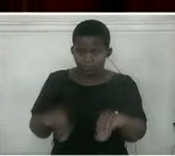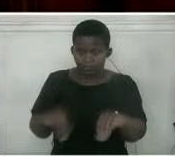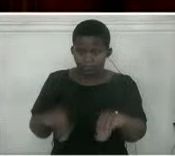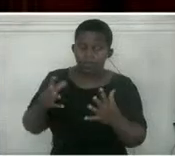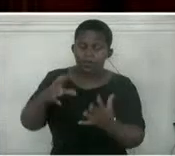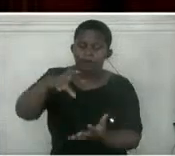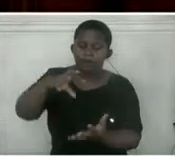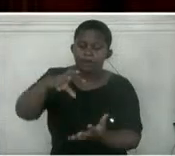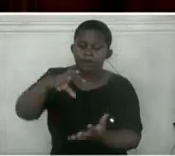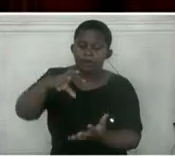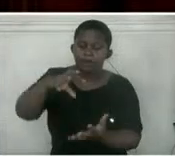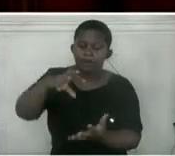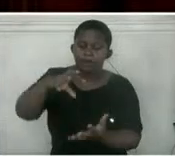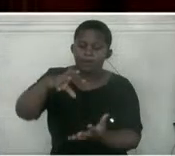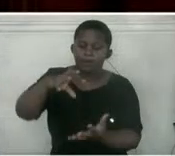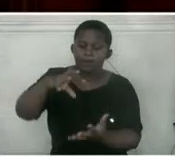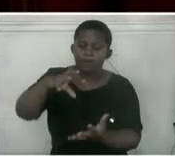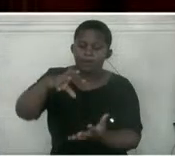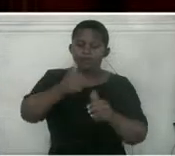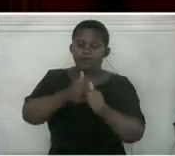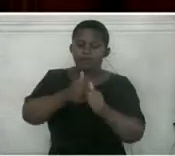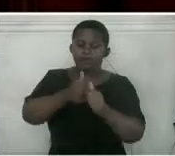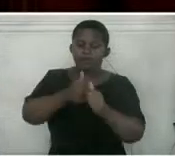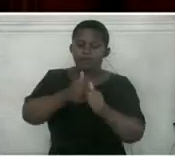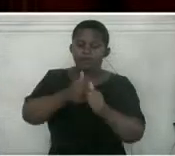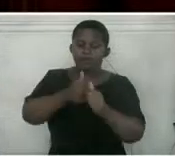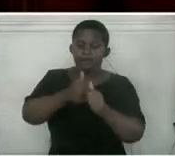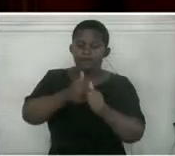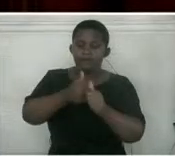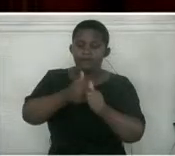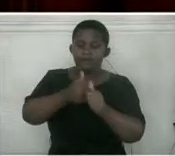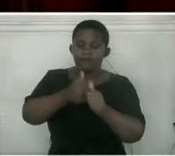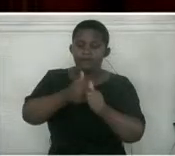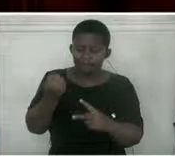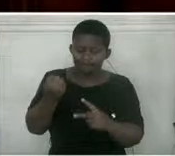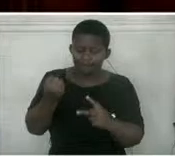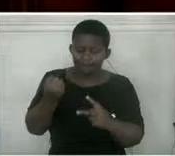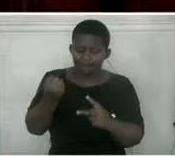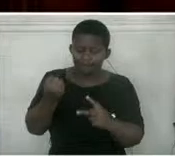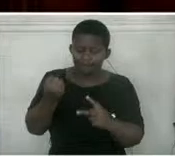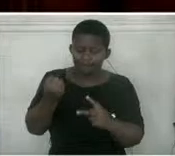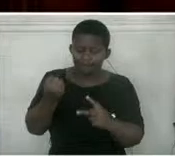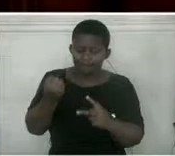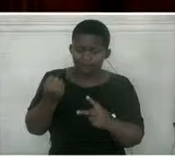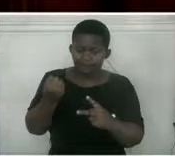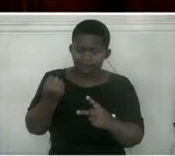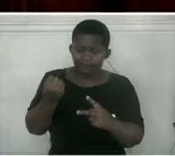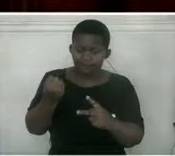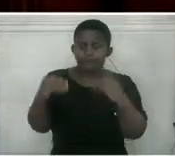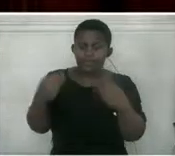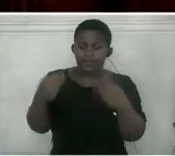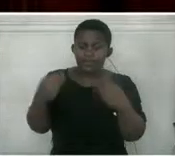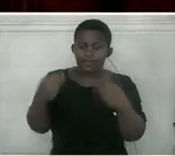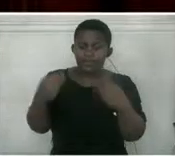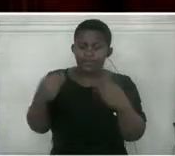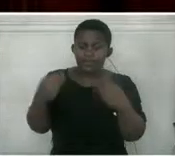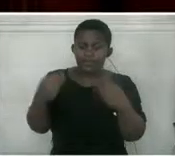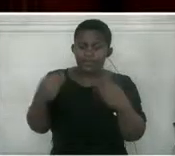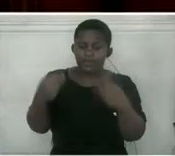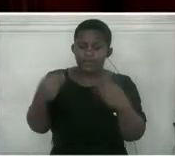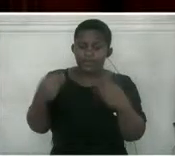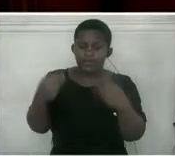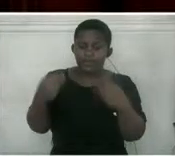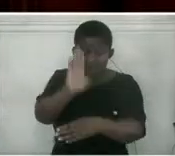province. Following were achieved within this area of enterprise development.